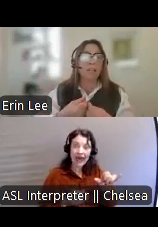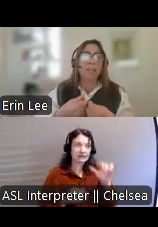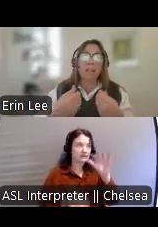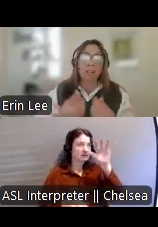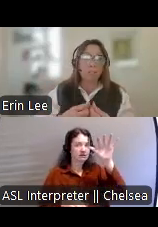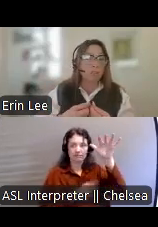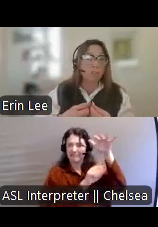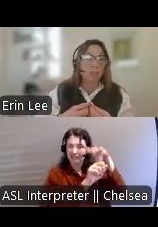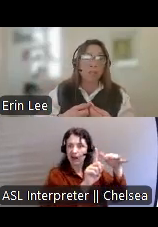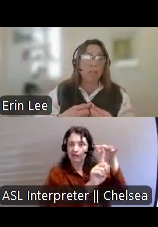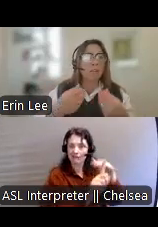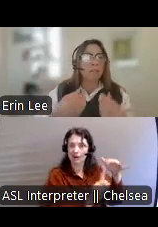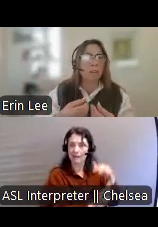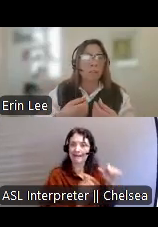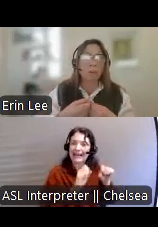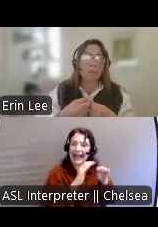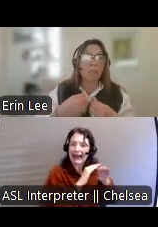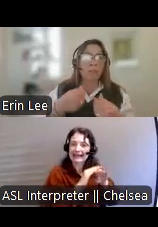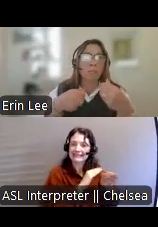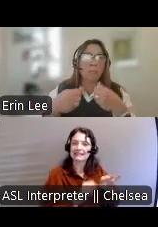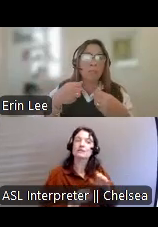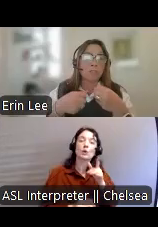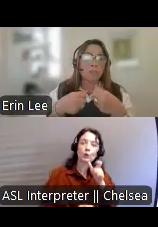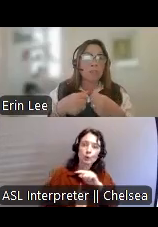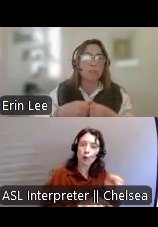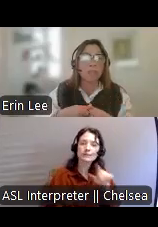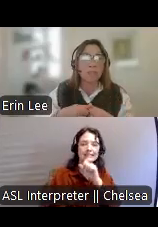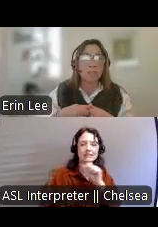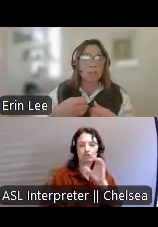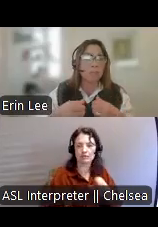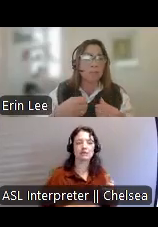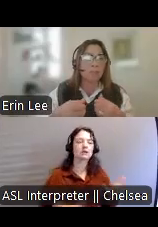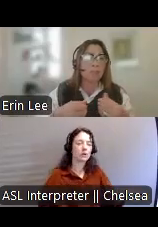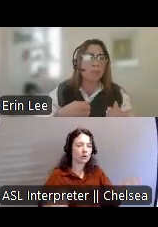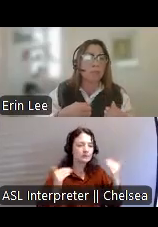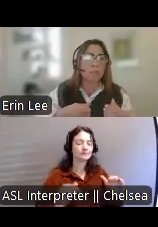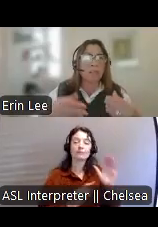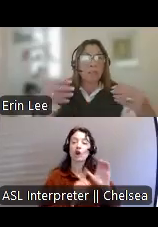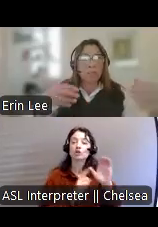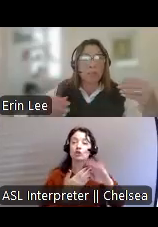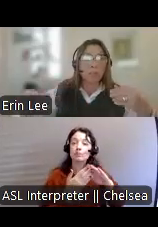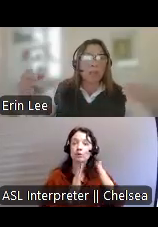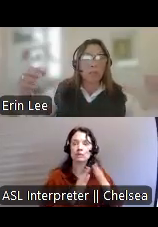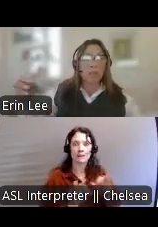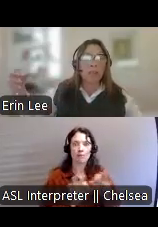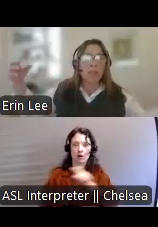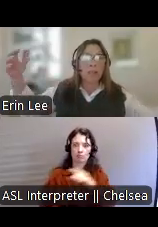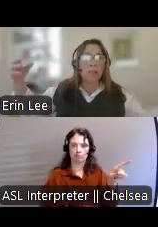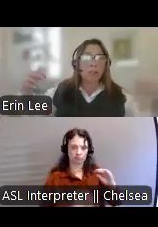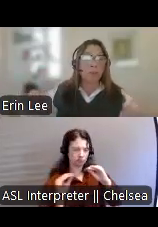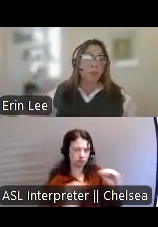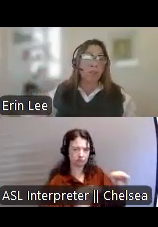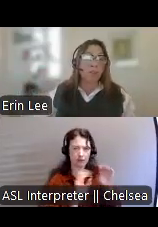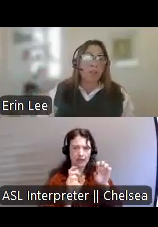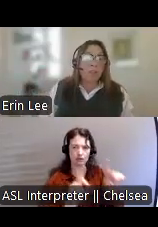access. Cultural communities, very important that we are building trusting relationships in cultural communities so that we can create that level